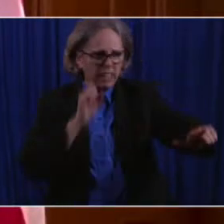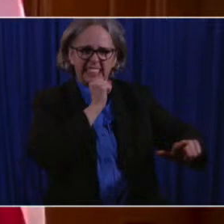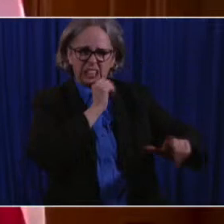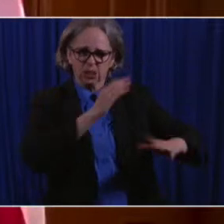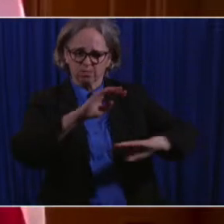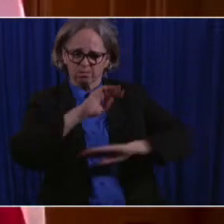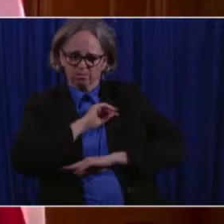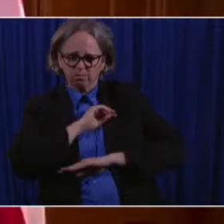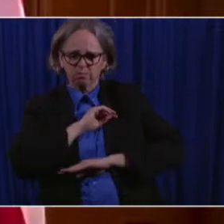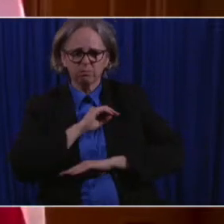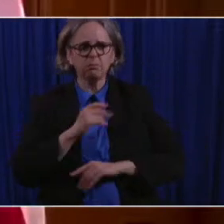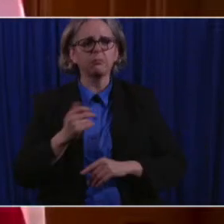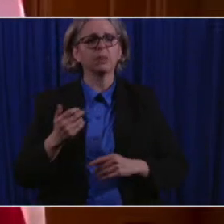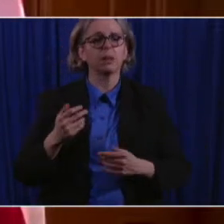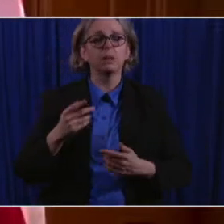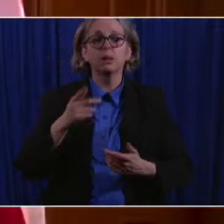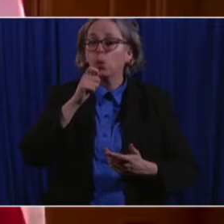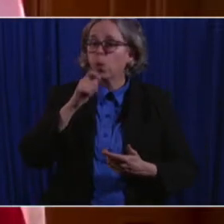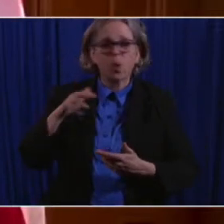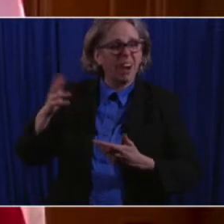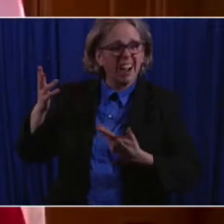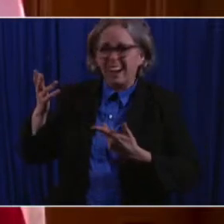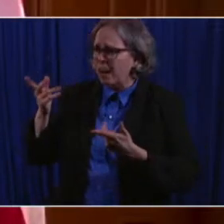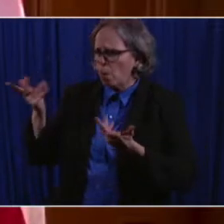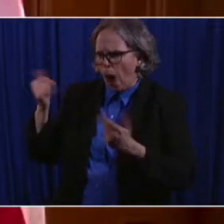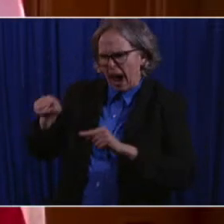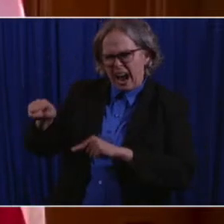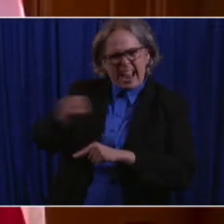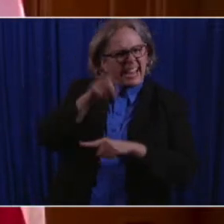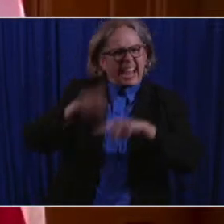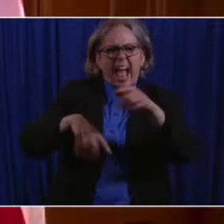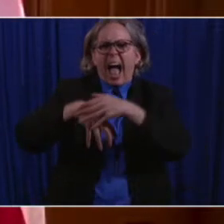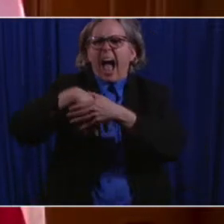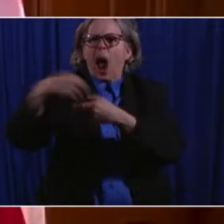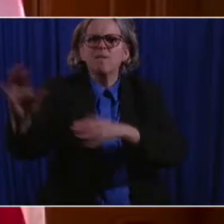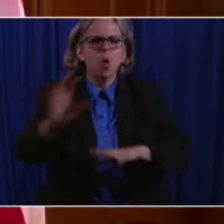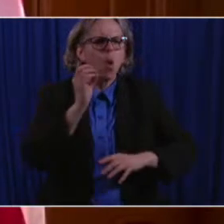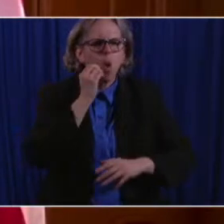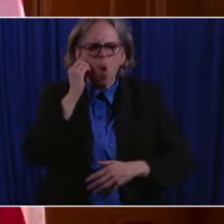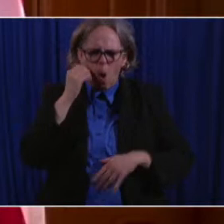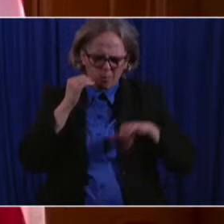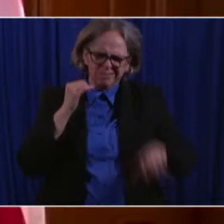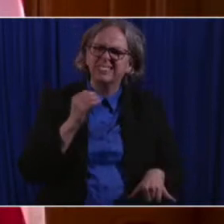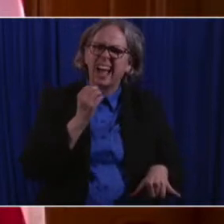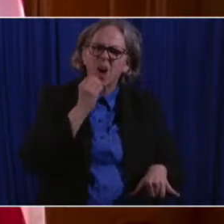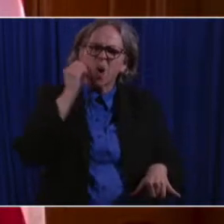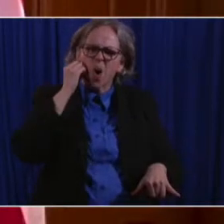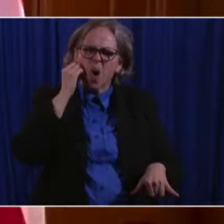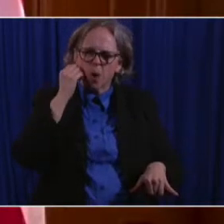very accessible to them and takes it literally right to where they live.